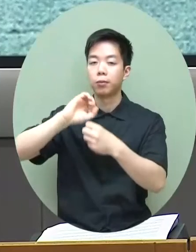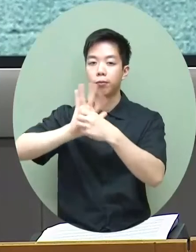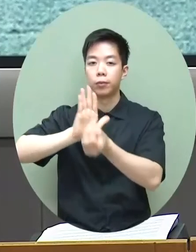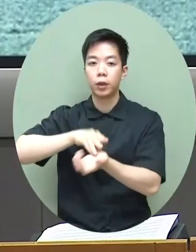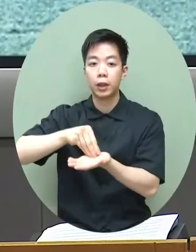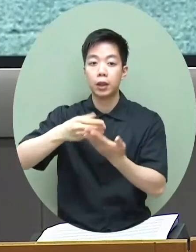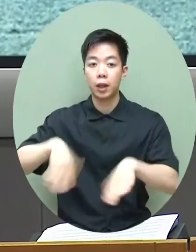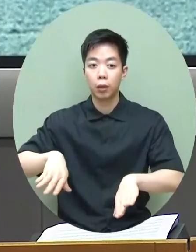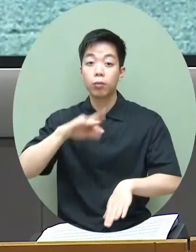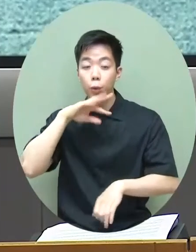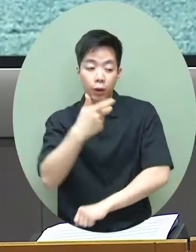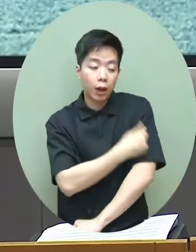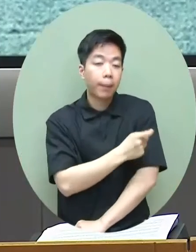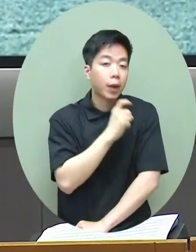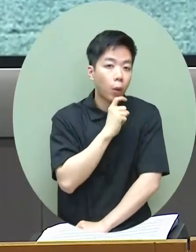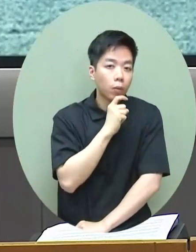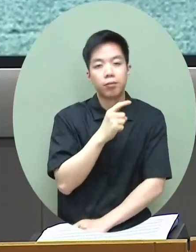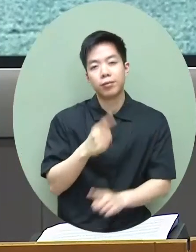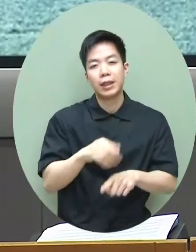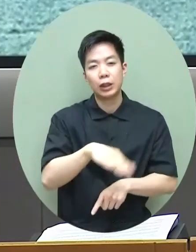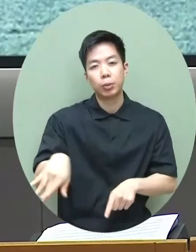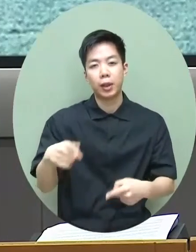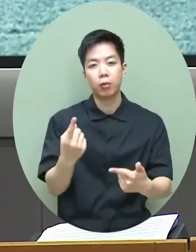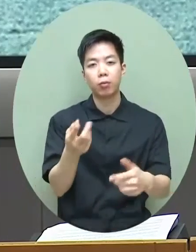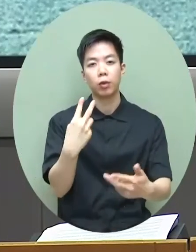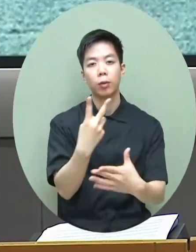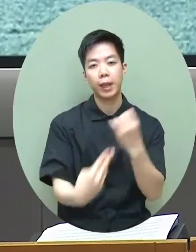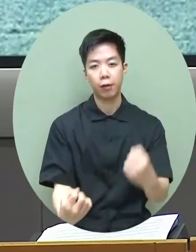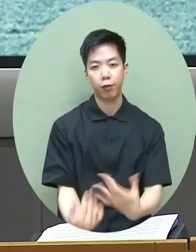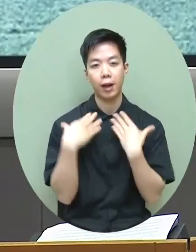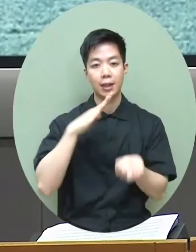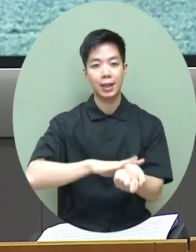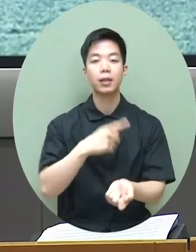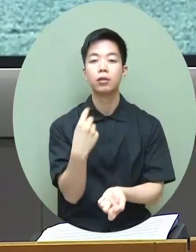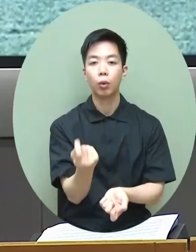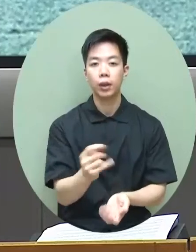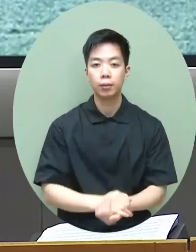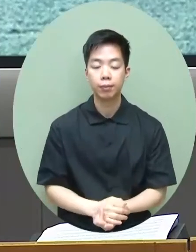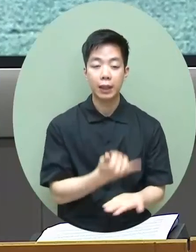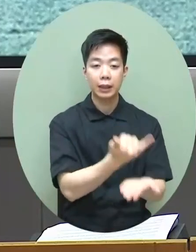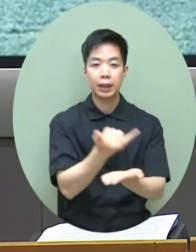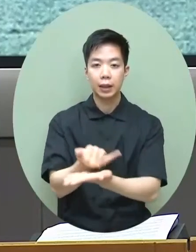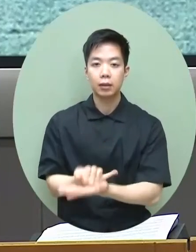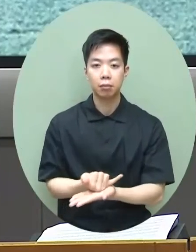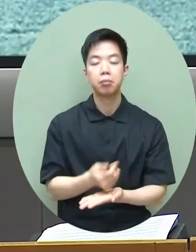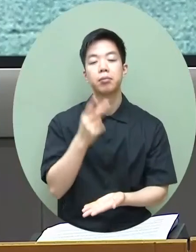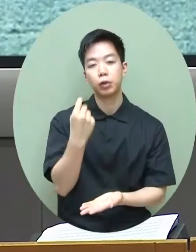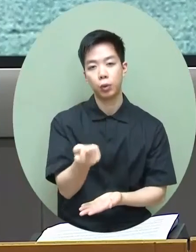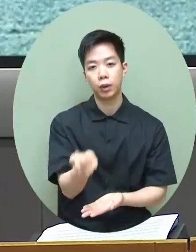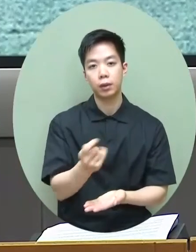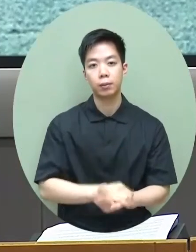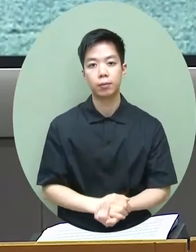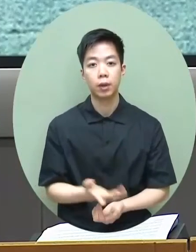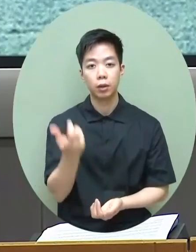to protect yourself, because after all, if a children is contracted with the virus, he may have a